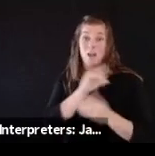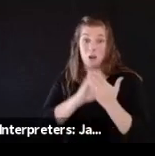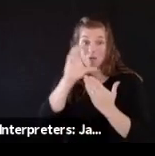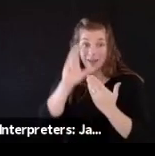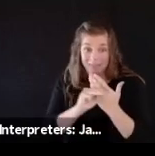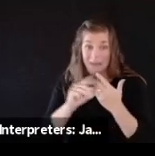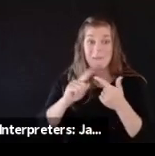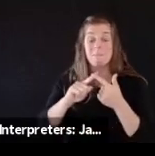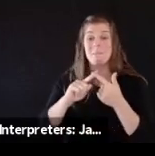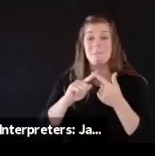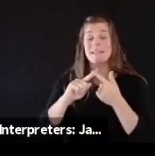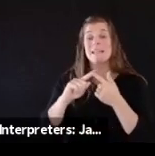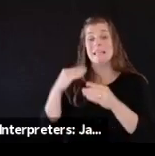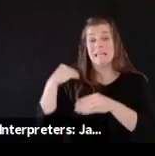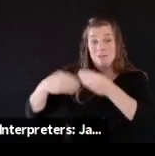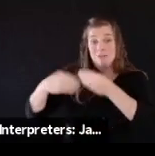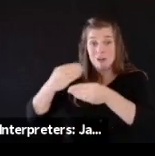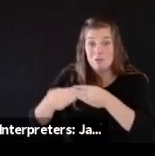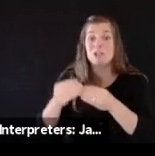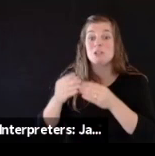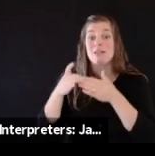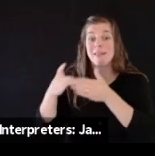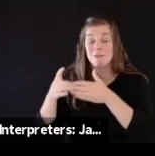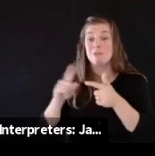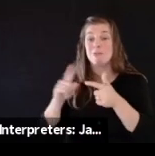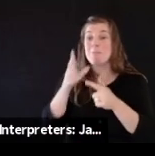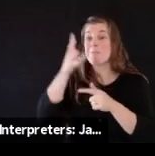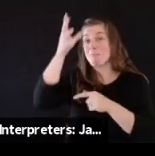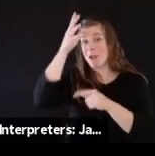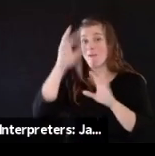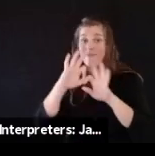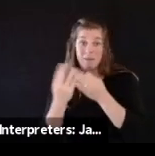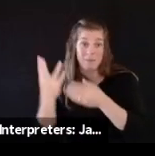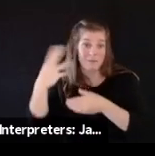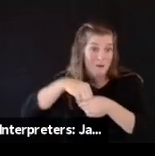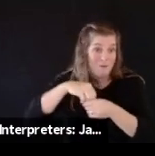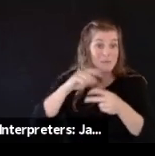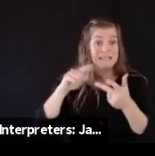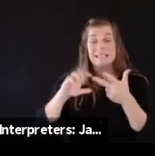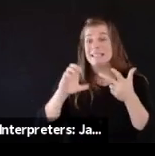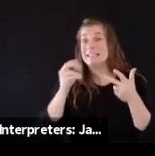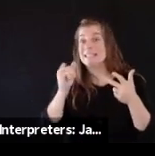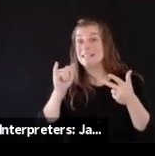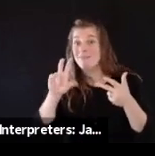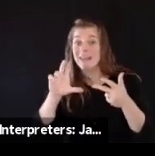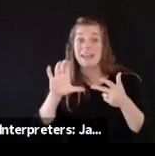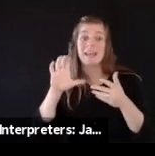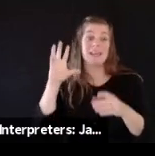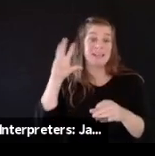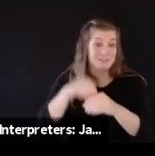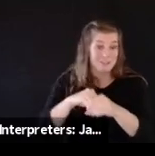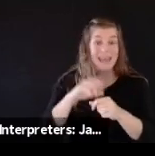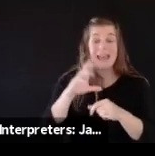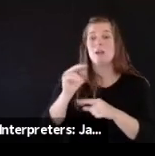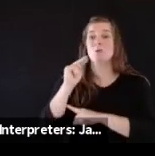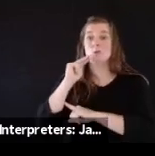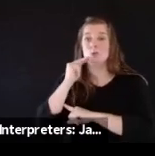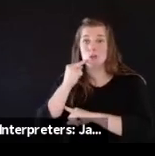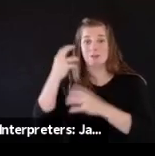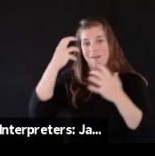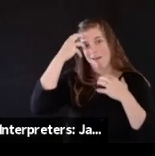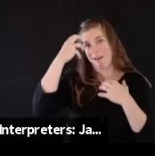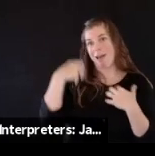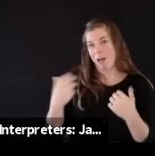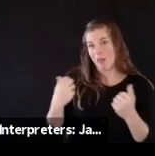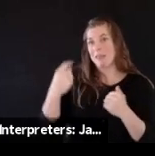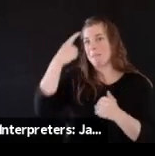leadership development, parent and family involvement, civic engagement and social action, and nutrition, health, and mental health,